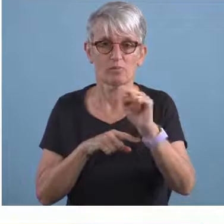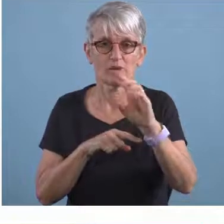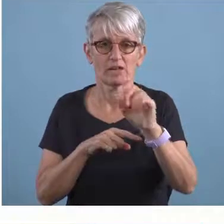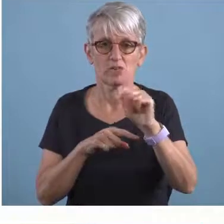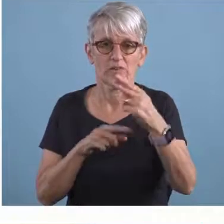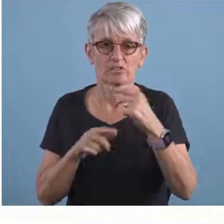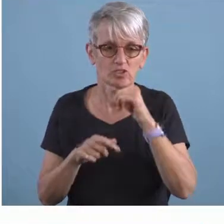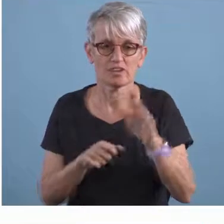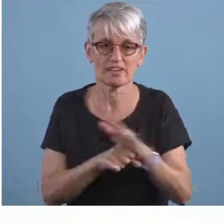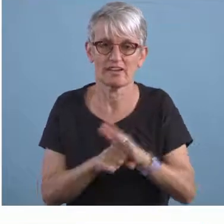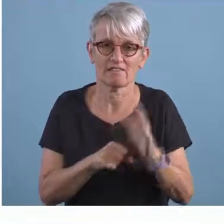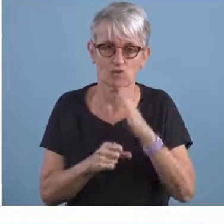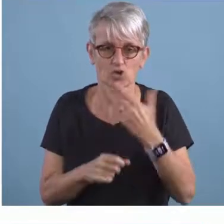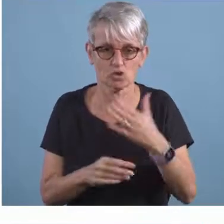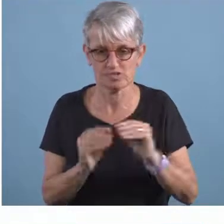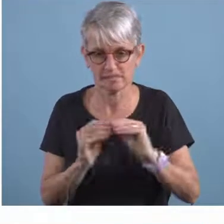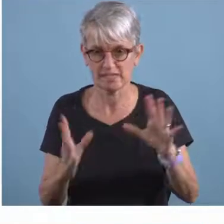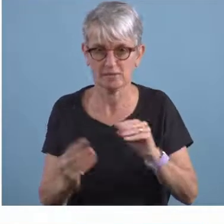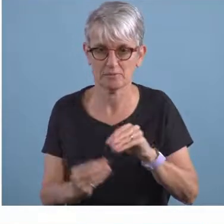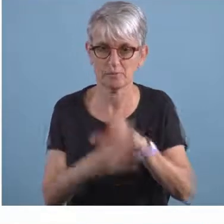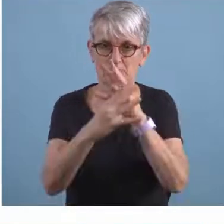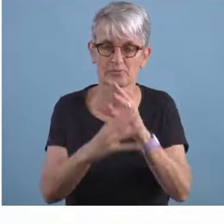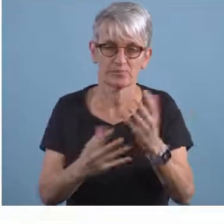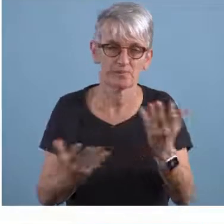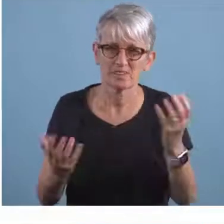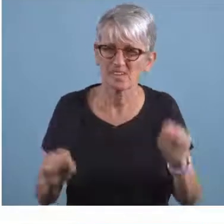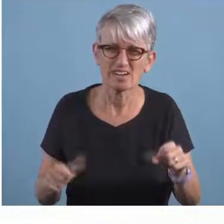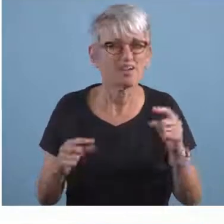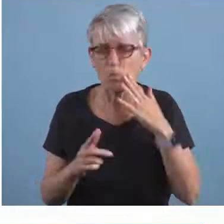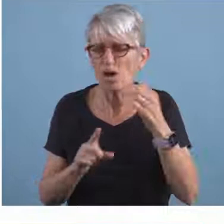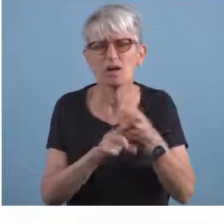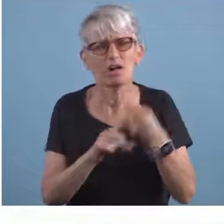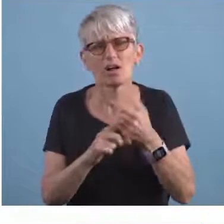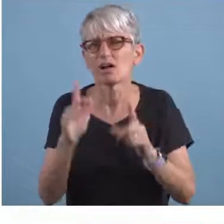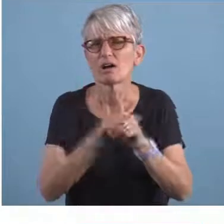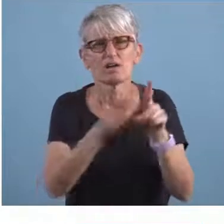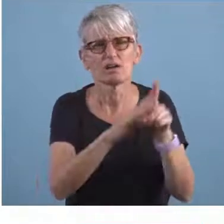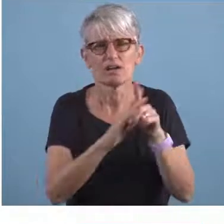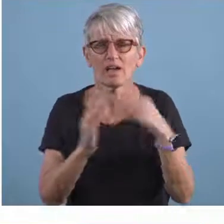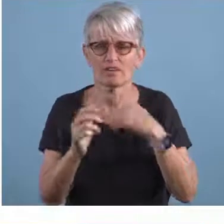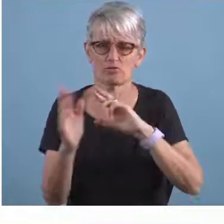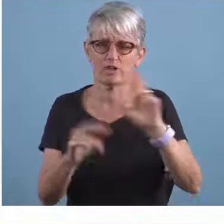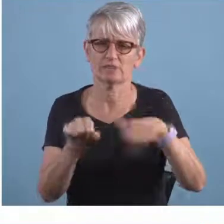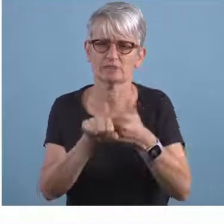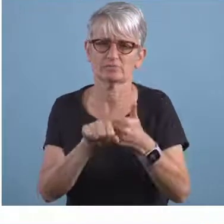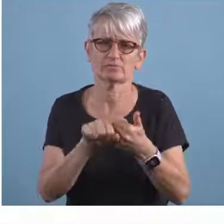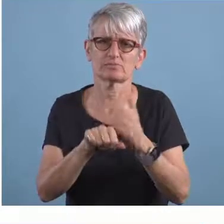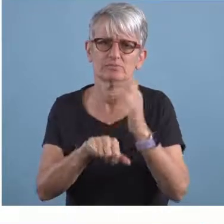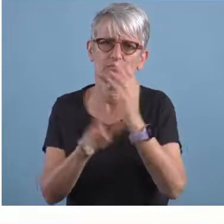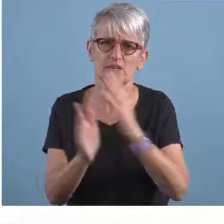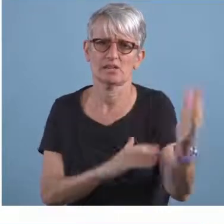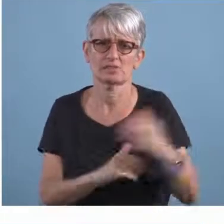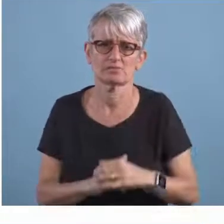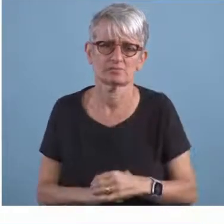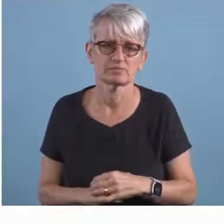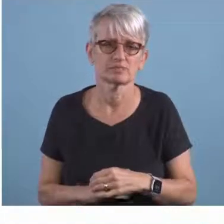enough to have a good signal or a good synchronous signal. Things will happen. Have a plan. Beyond having a fix and